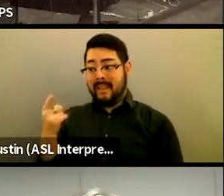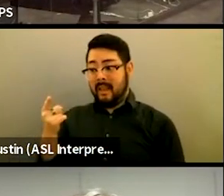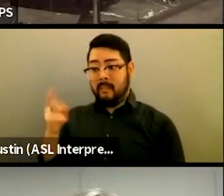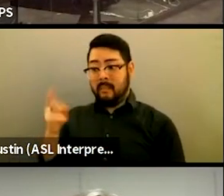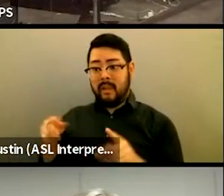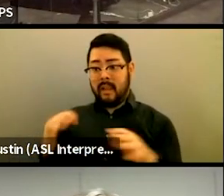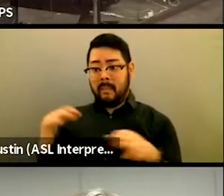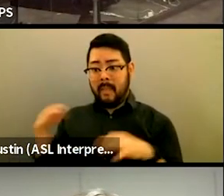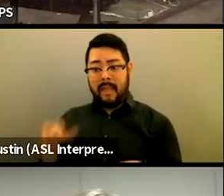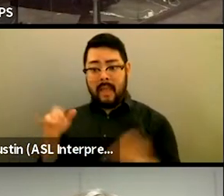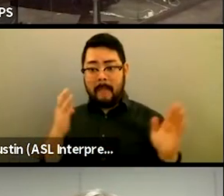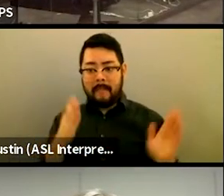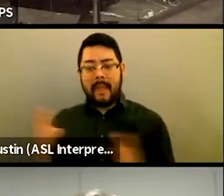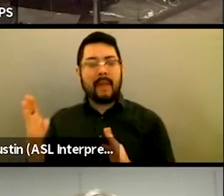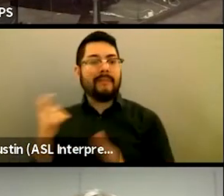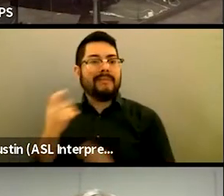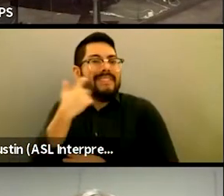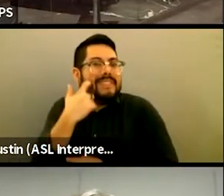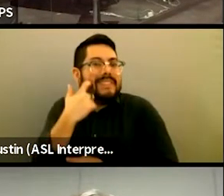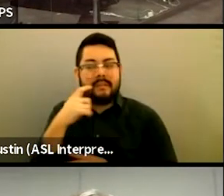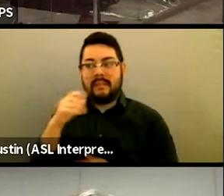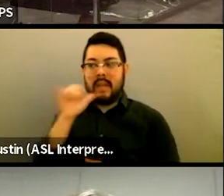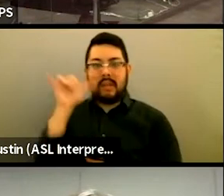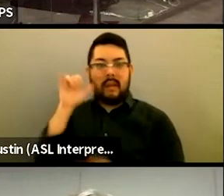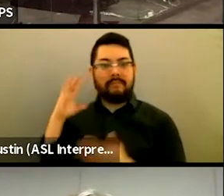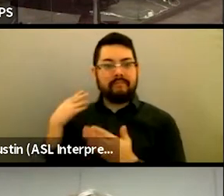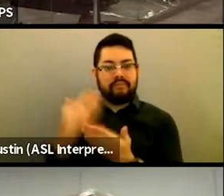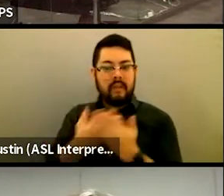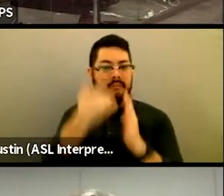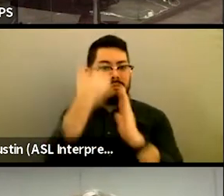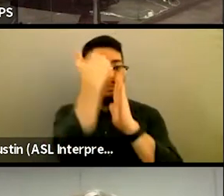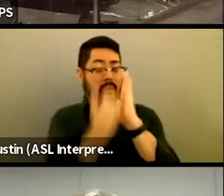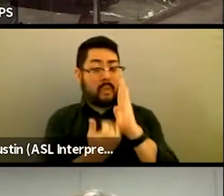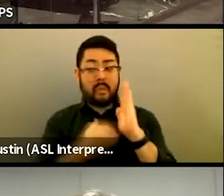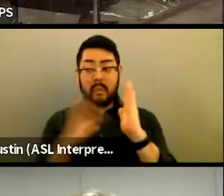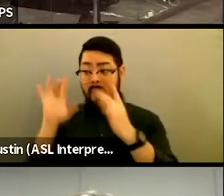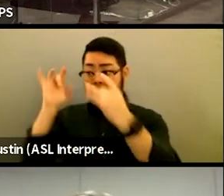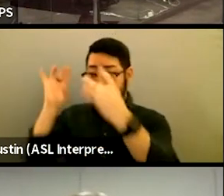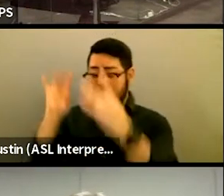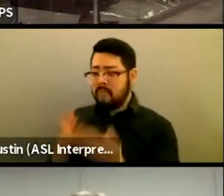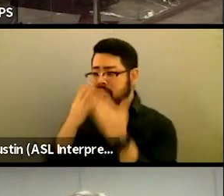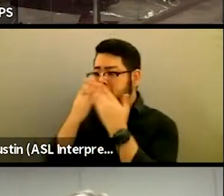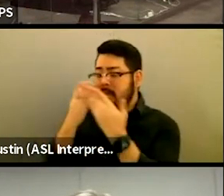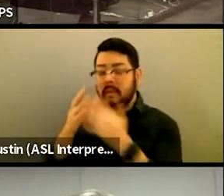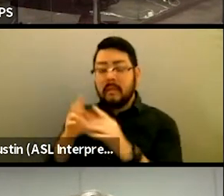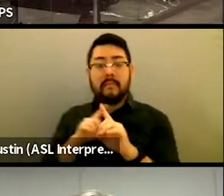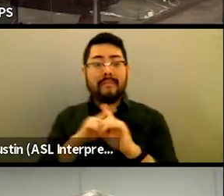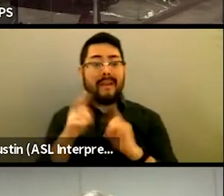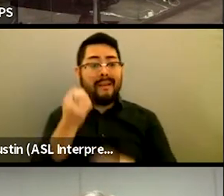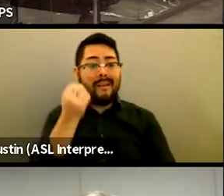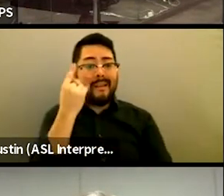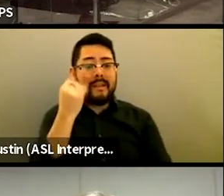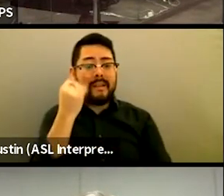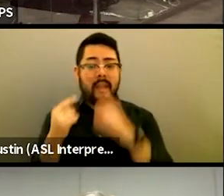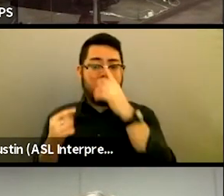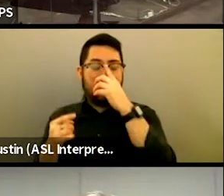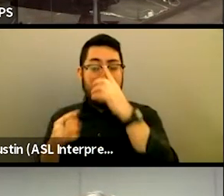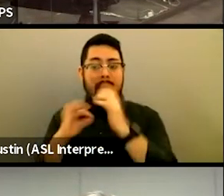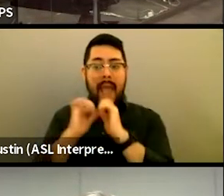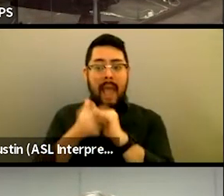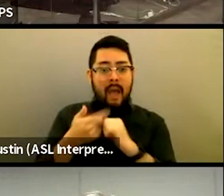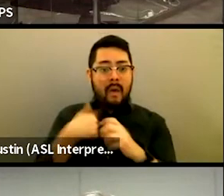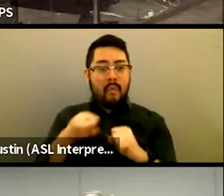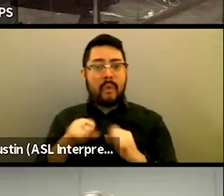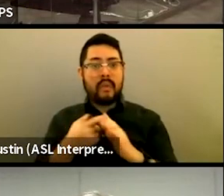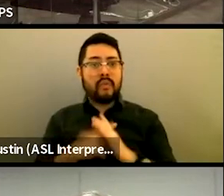received yesterday. So, you know, we appreciate that feedback. What I will say is the notion of bringing people back in